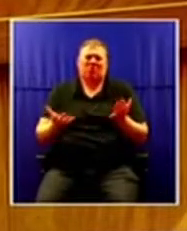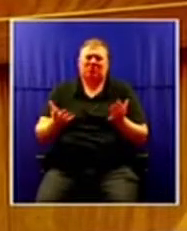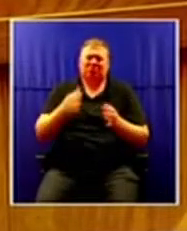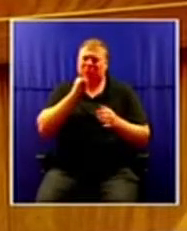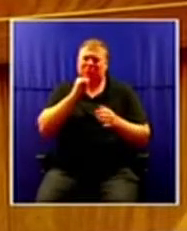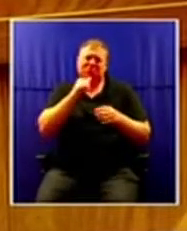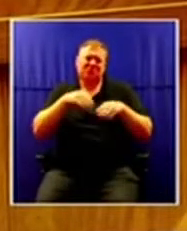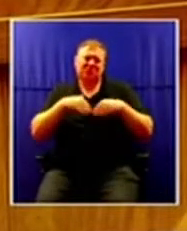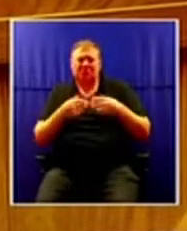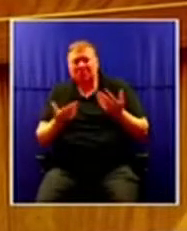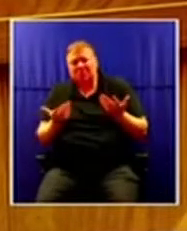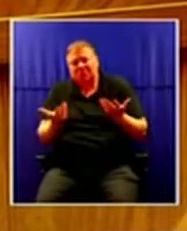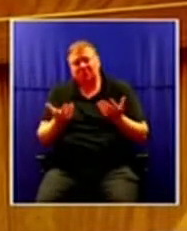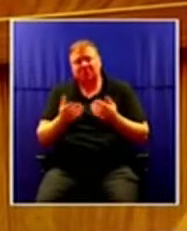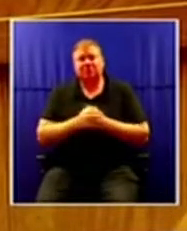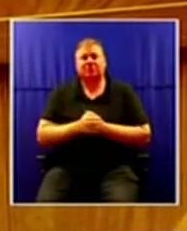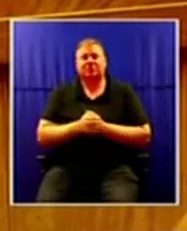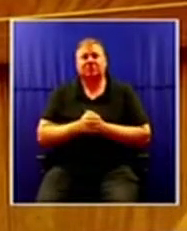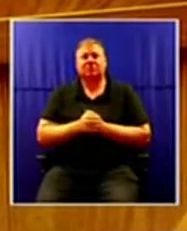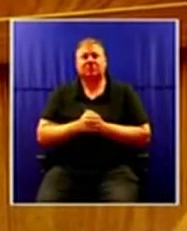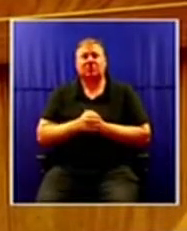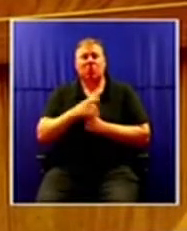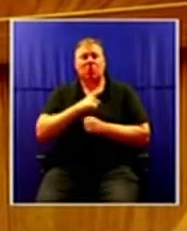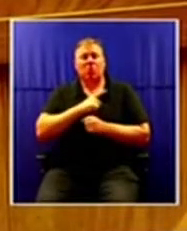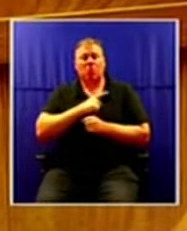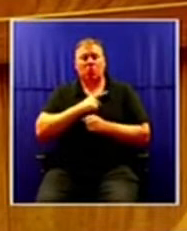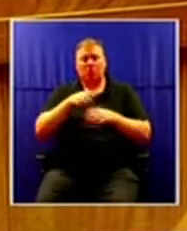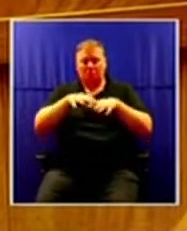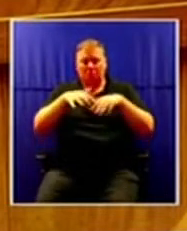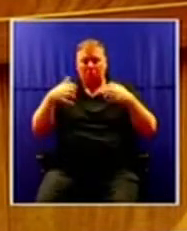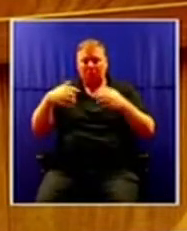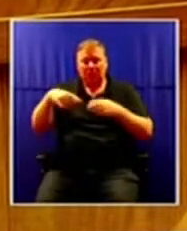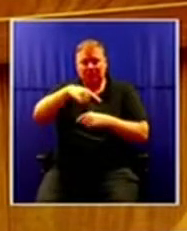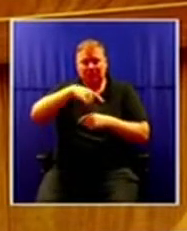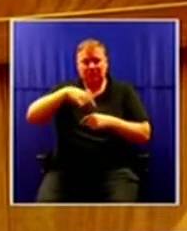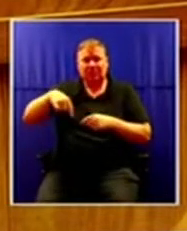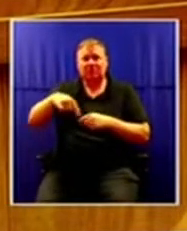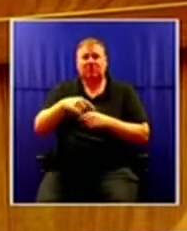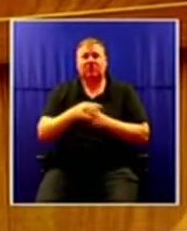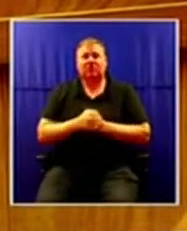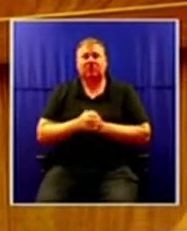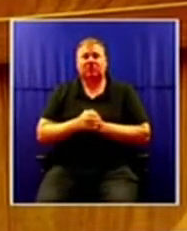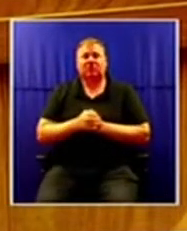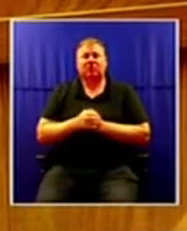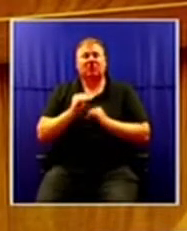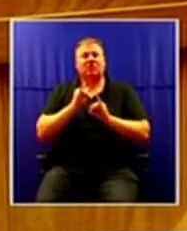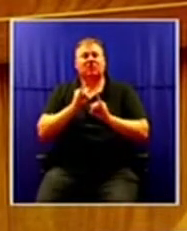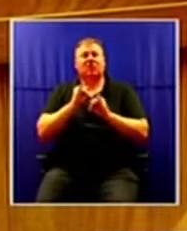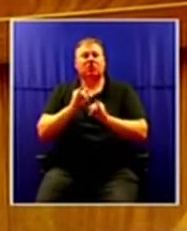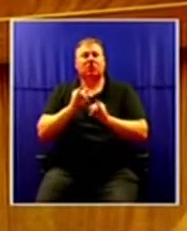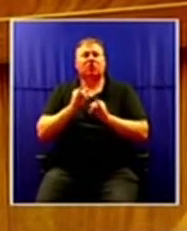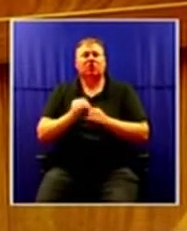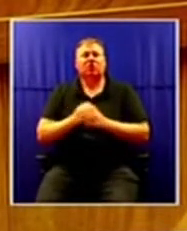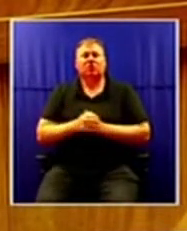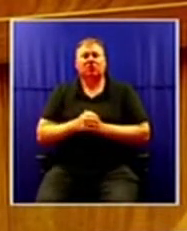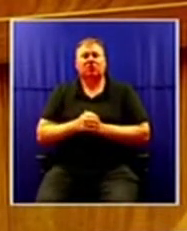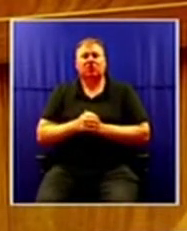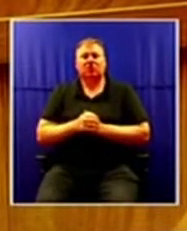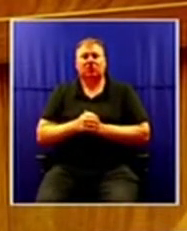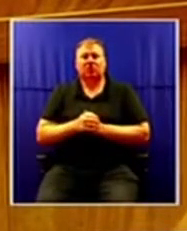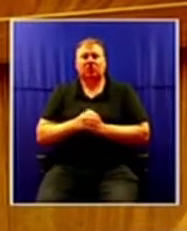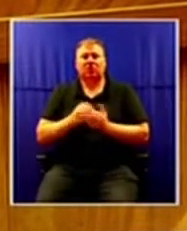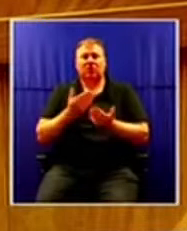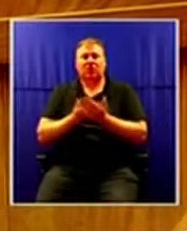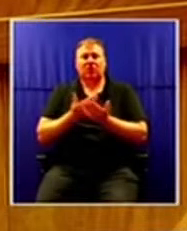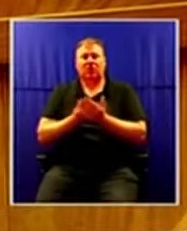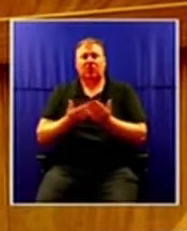for. Because this is a house which our people take very seriously, where we should engage